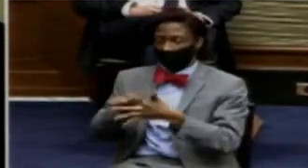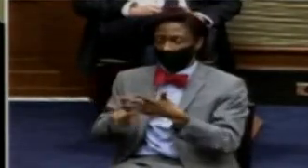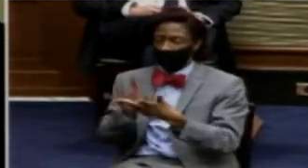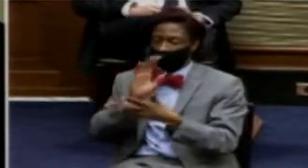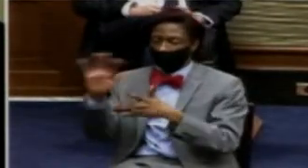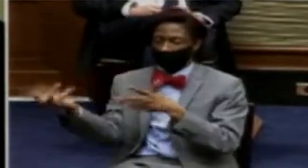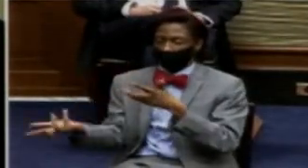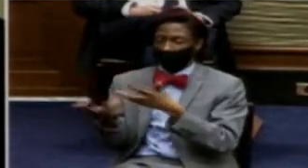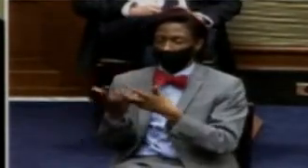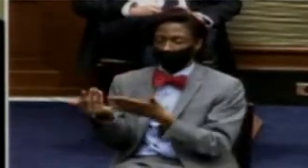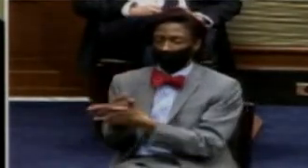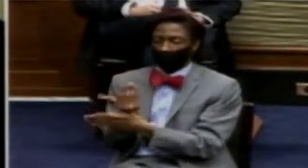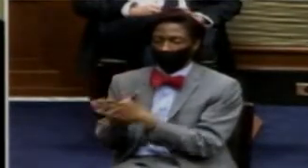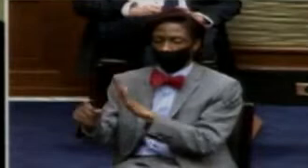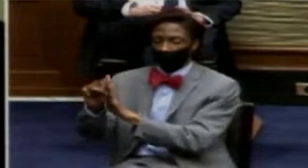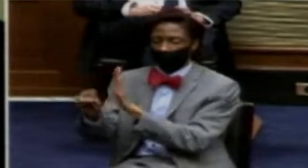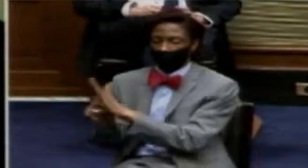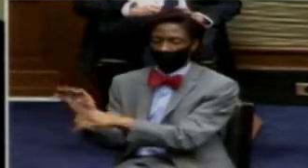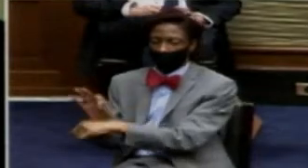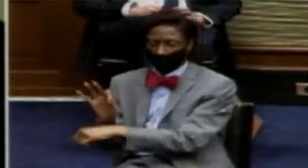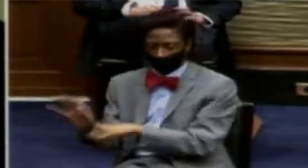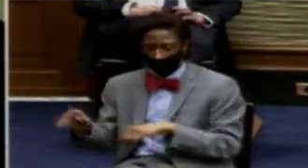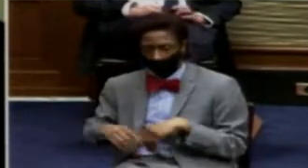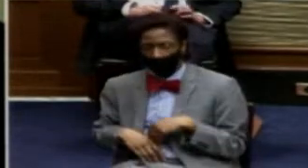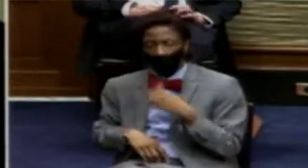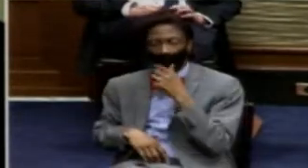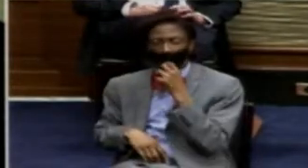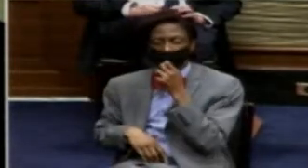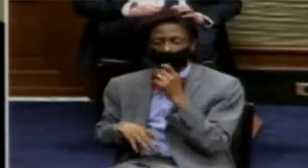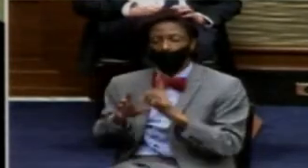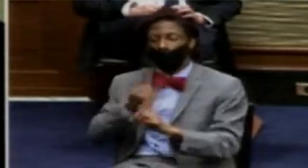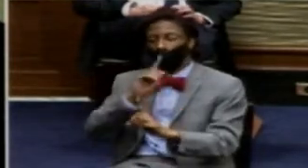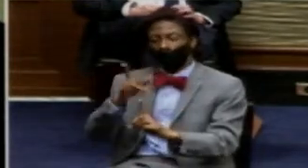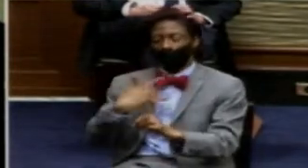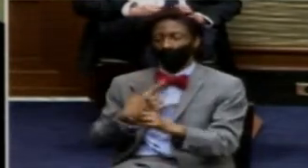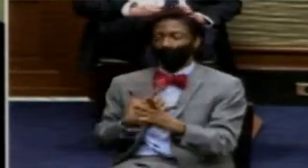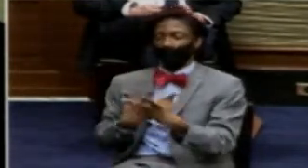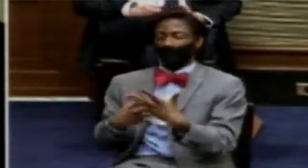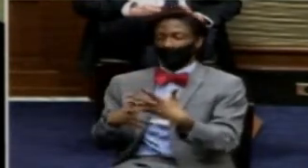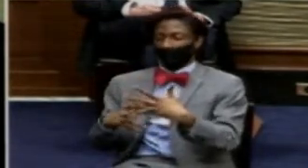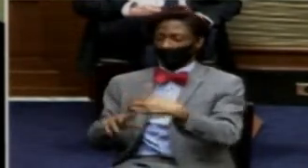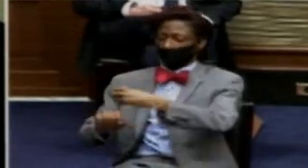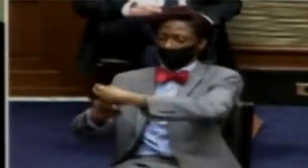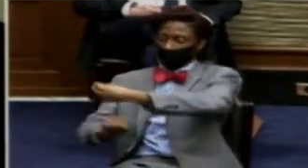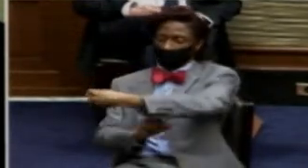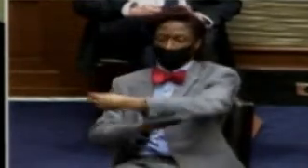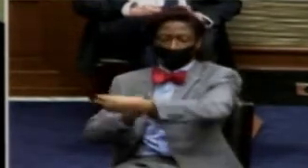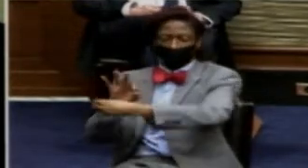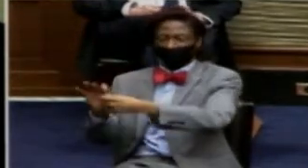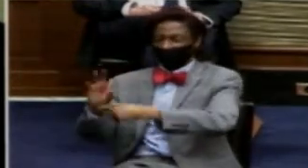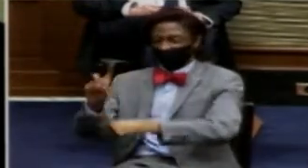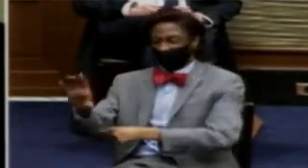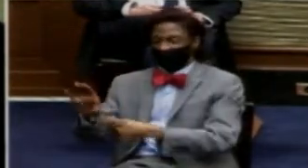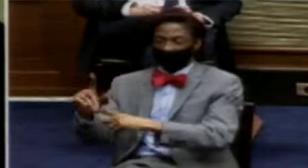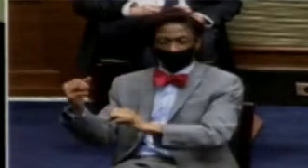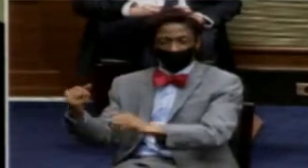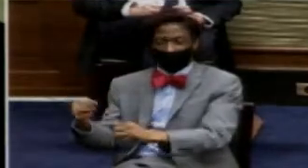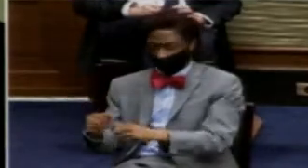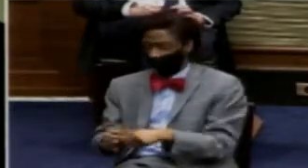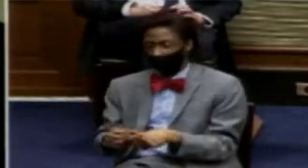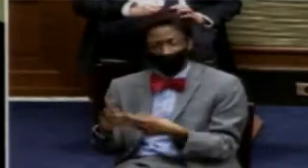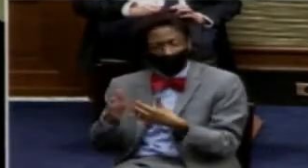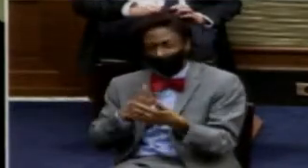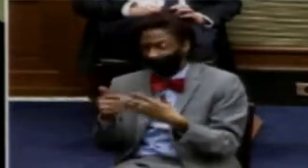state functions. In conclusion, the fiscal foundation of the district is extremely strong, even in the face of the